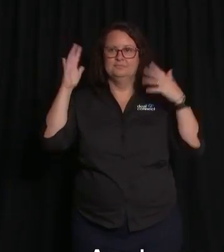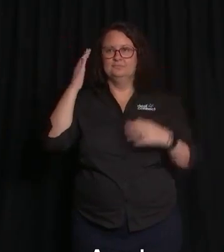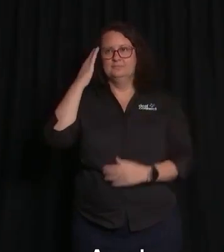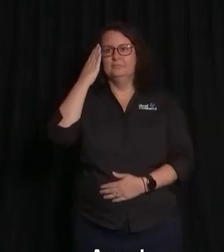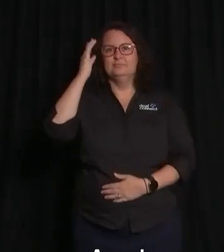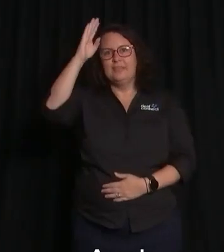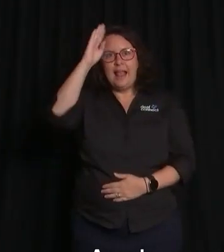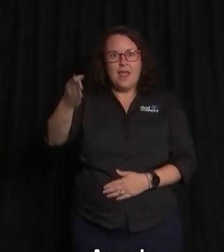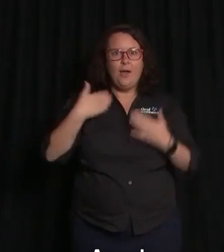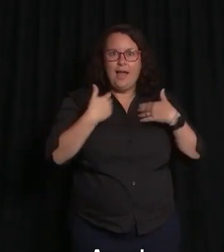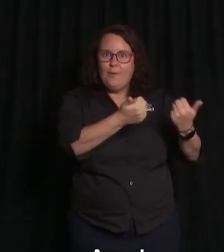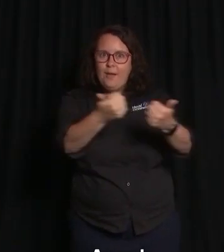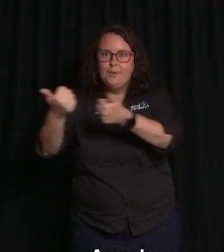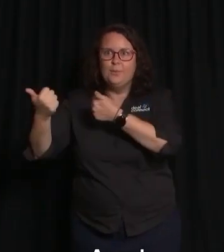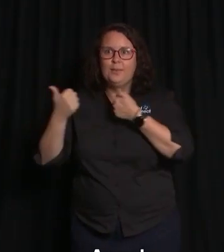Hello, how are we all?